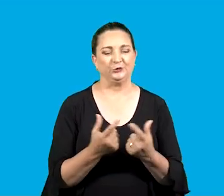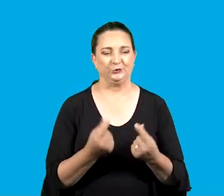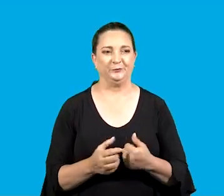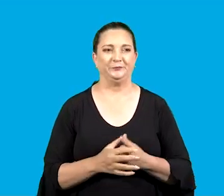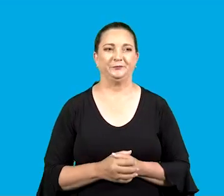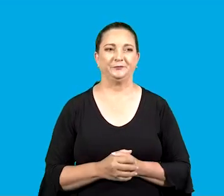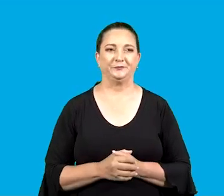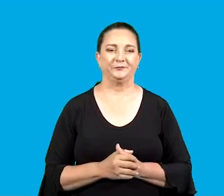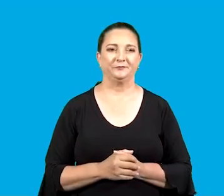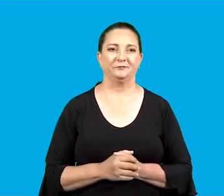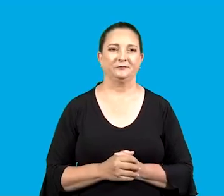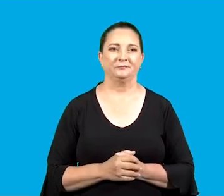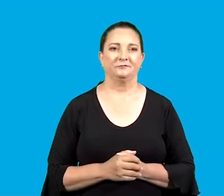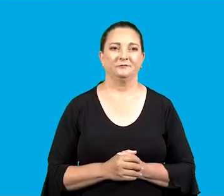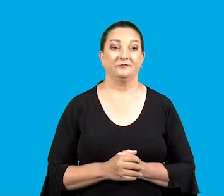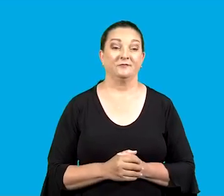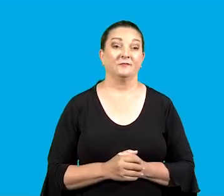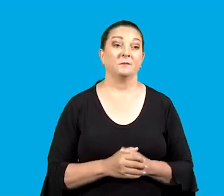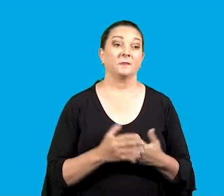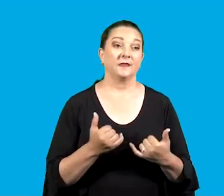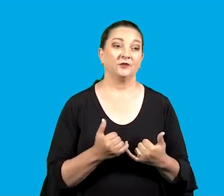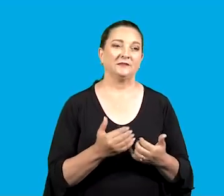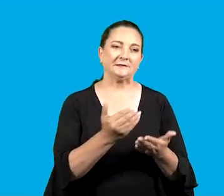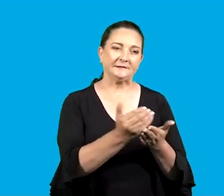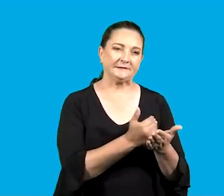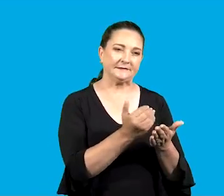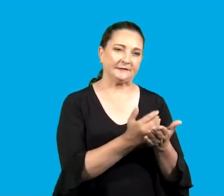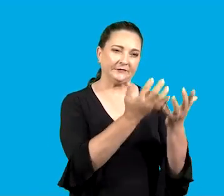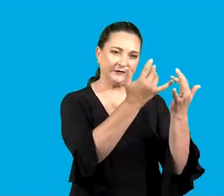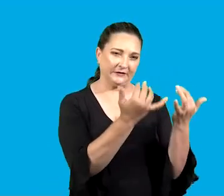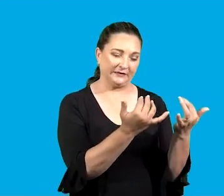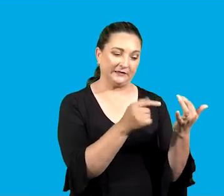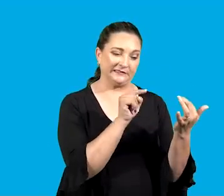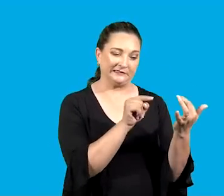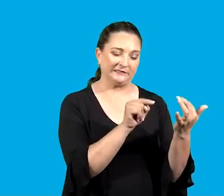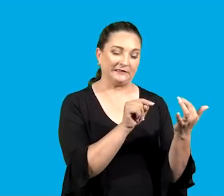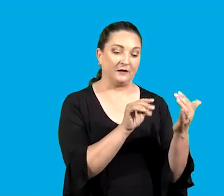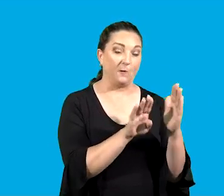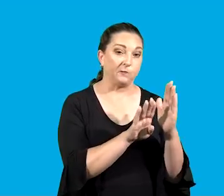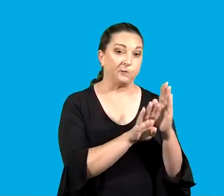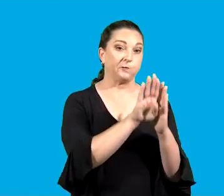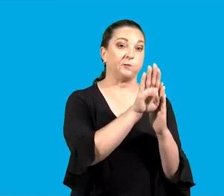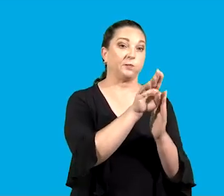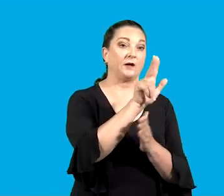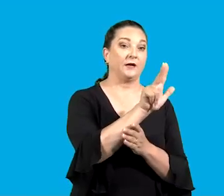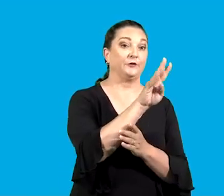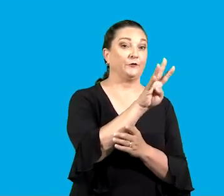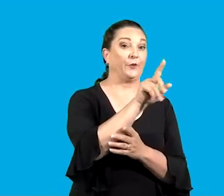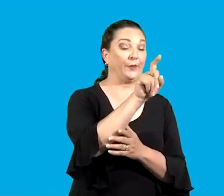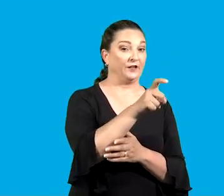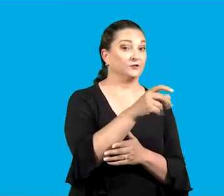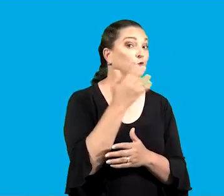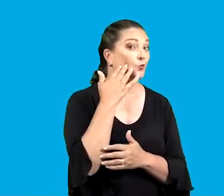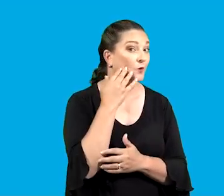do number 2 together. And it reads, the savings account will be increased by 84,000 on 1